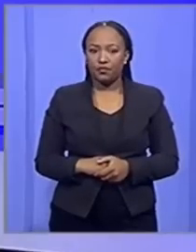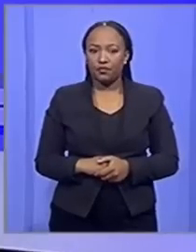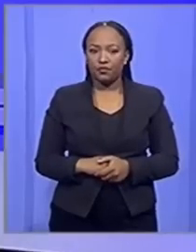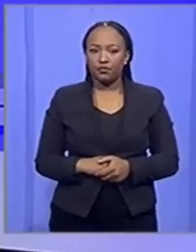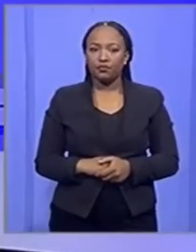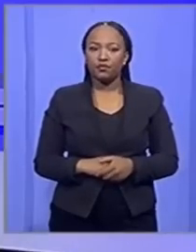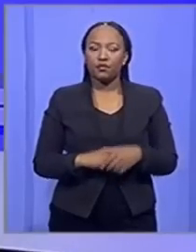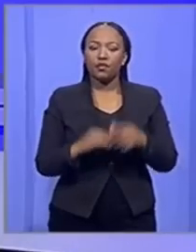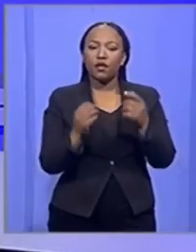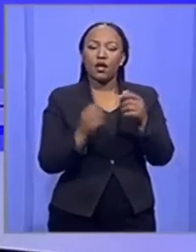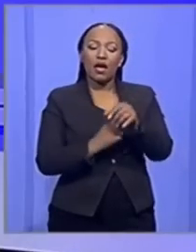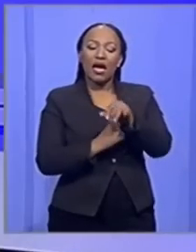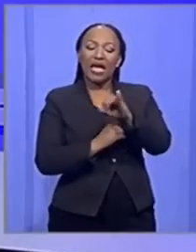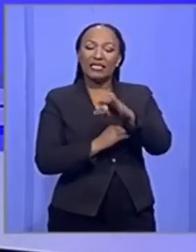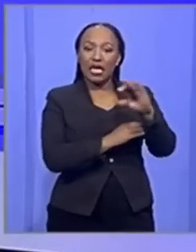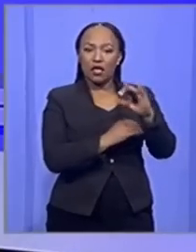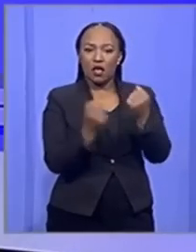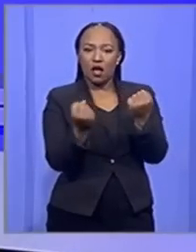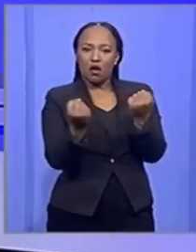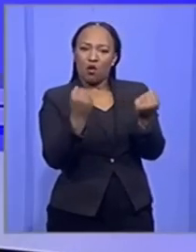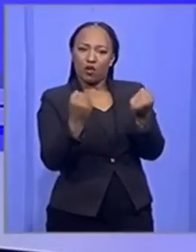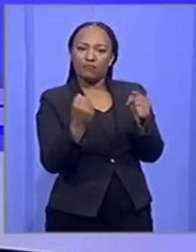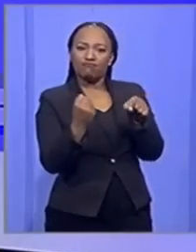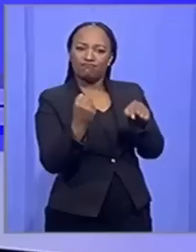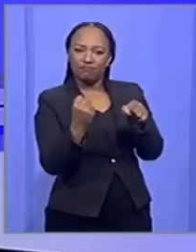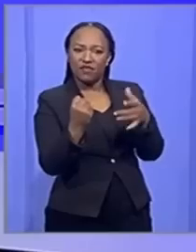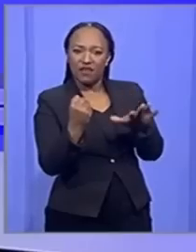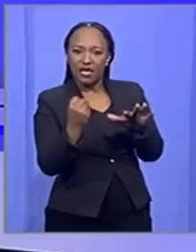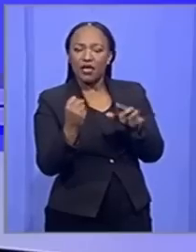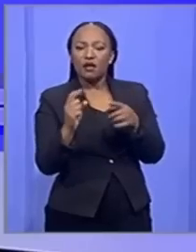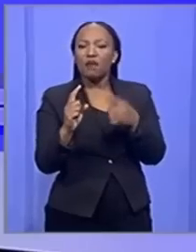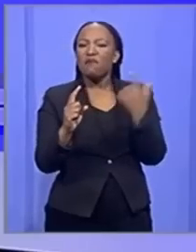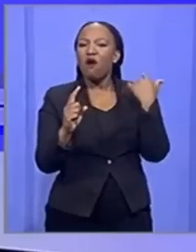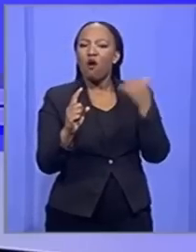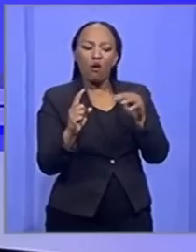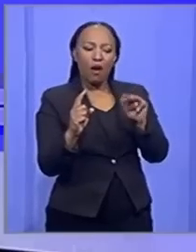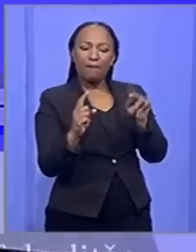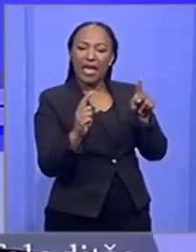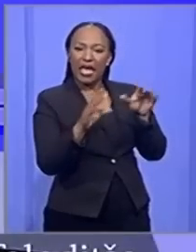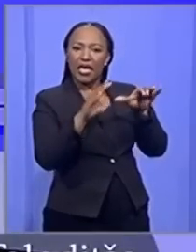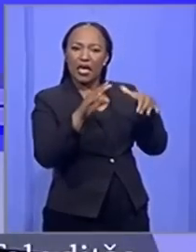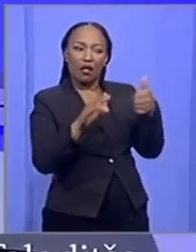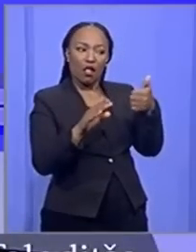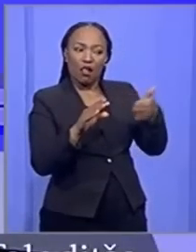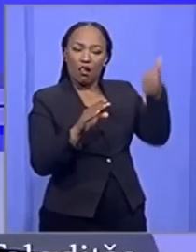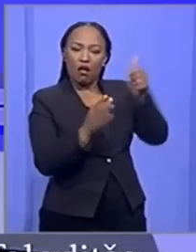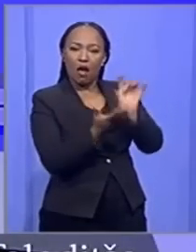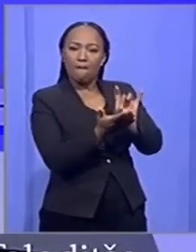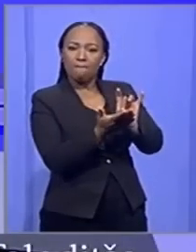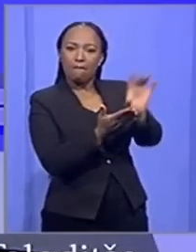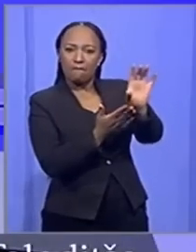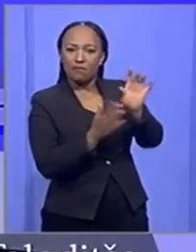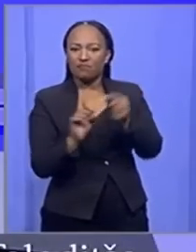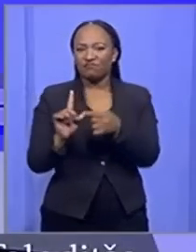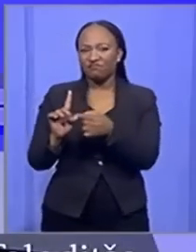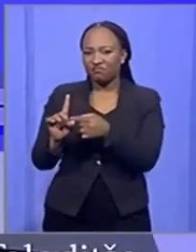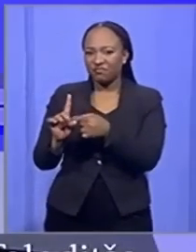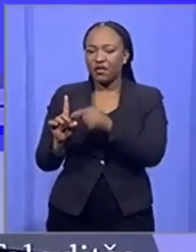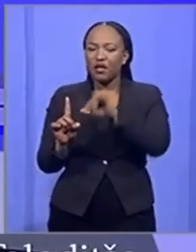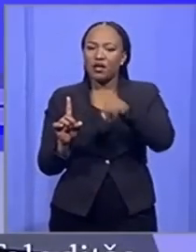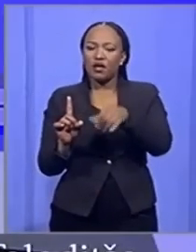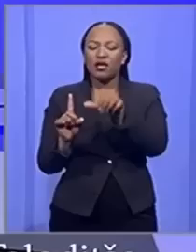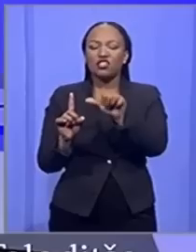Kgorotsheko ya dikgetho e šwalalantšhitše kholofelo ya mohlami yo a rakilego wa mokgatlo wa Umkhonto weSizwe Jabulani Khumalo ya go